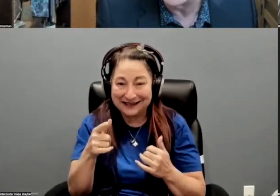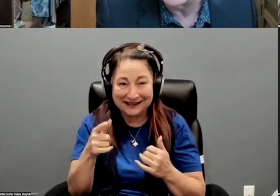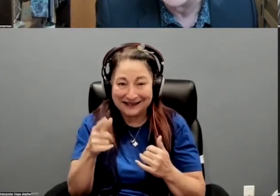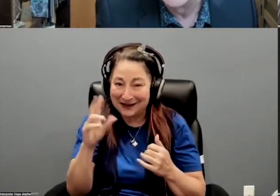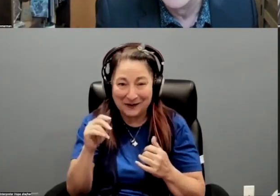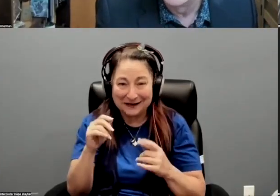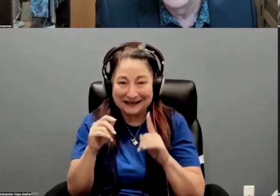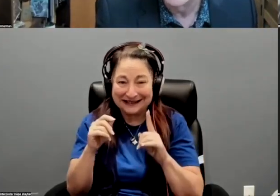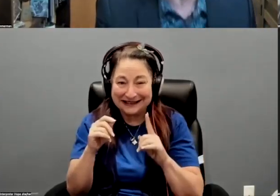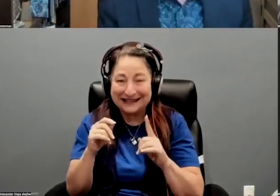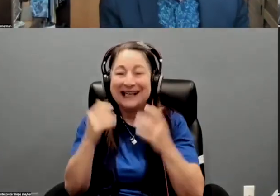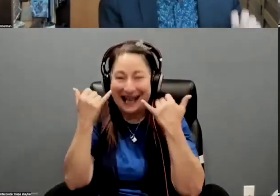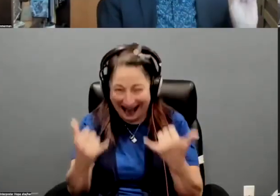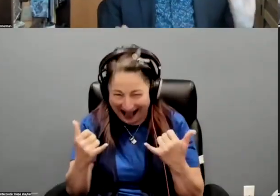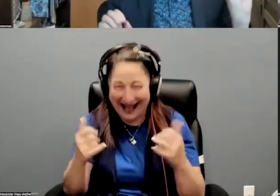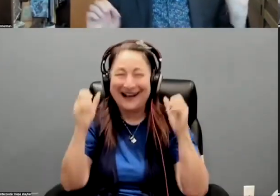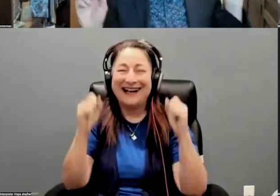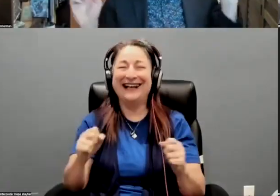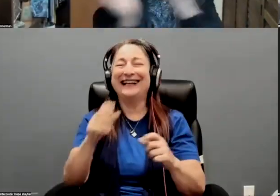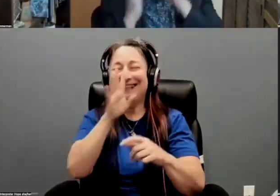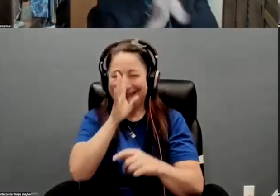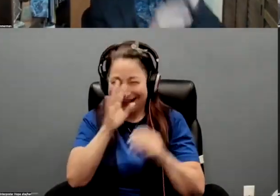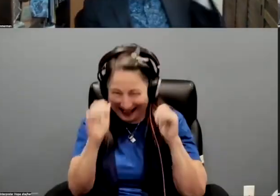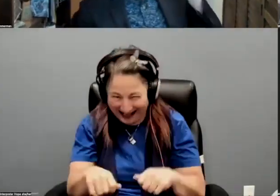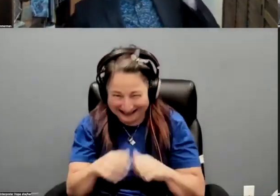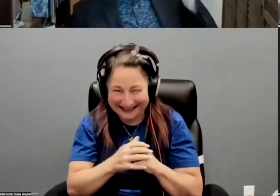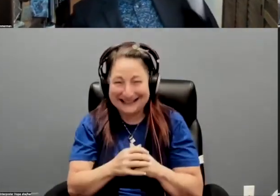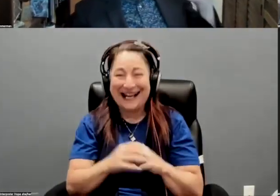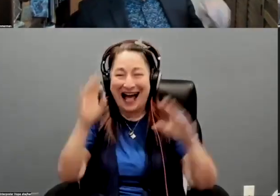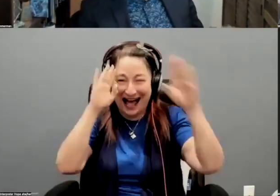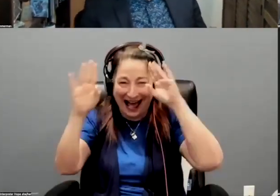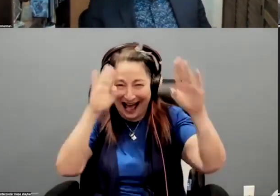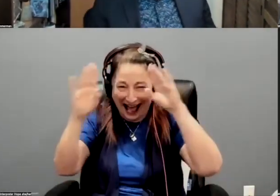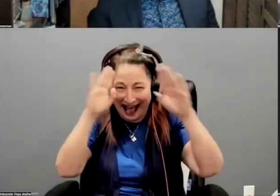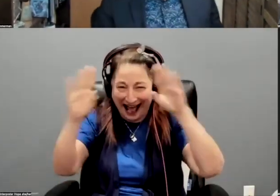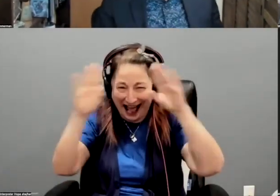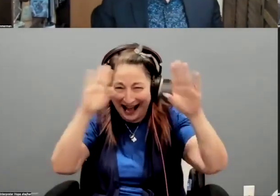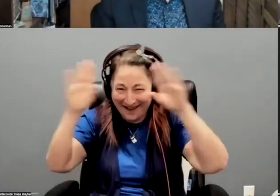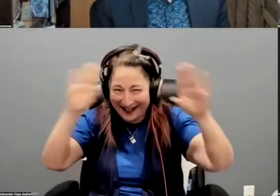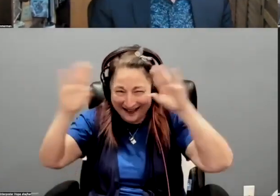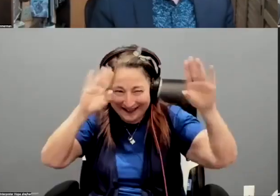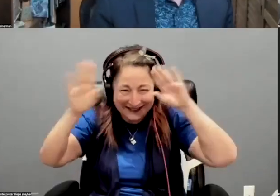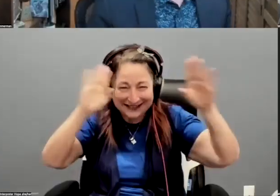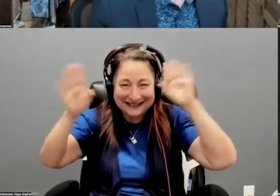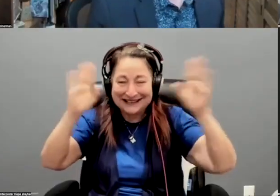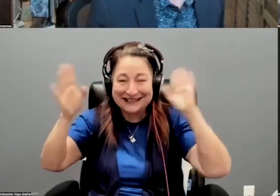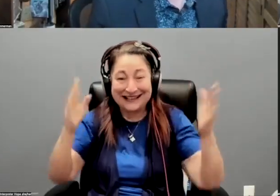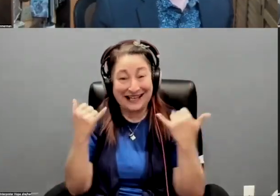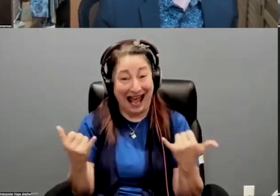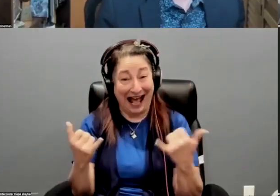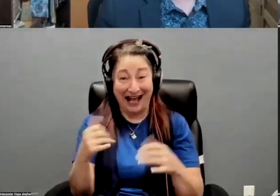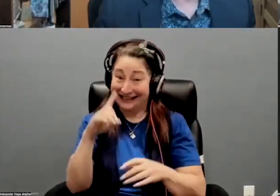now you're muted. There you go. There we go. Perfect. Everybody, salut, salut, salut. It's